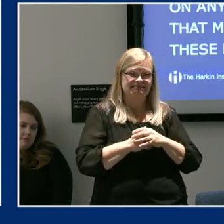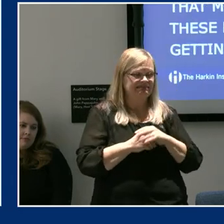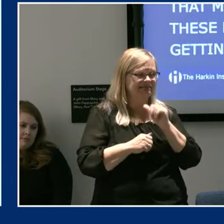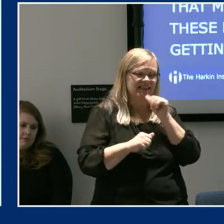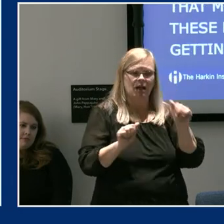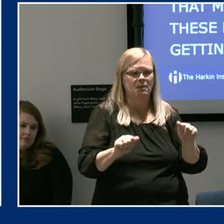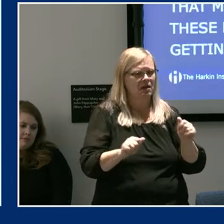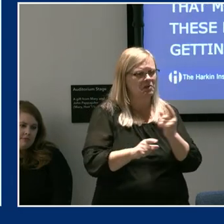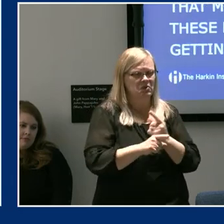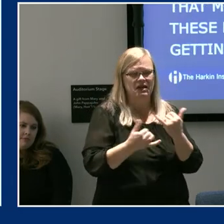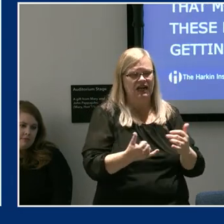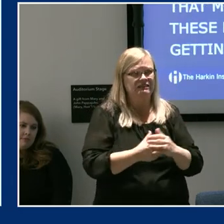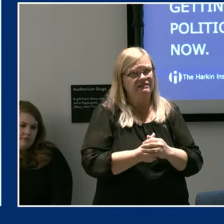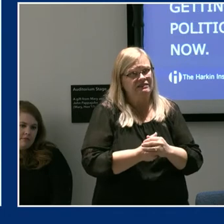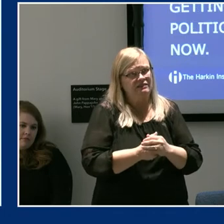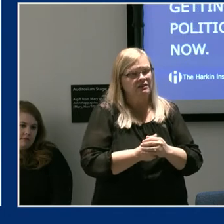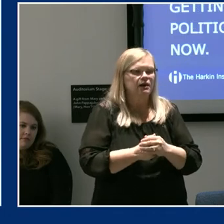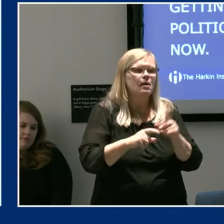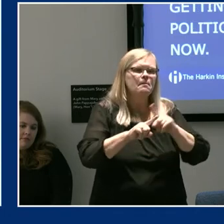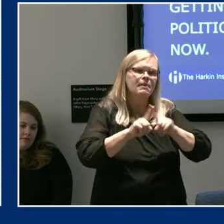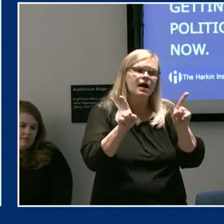possible right now. But